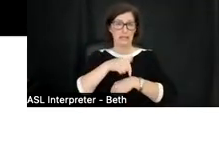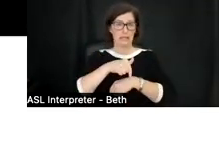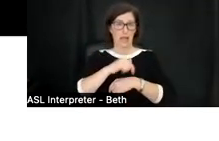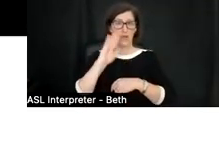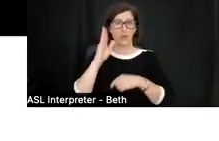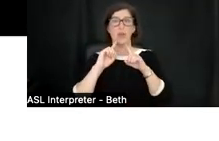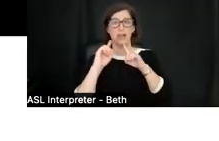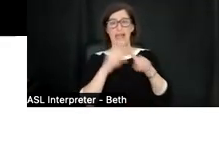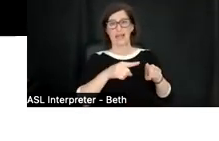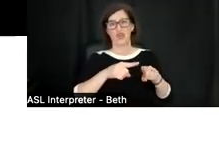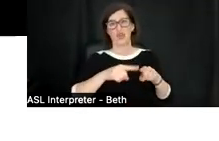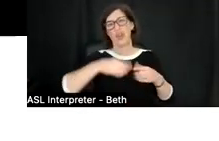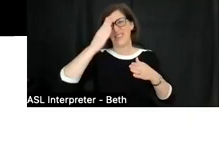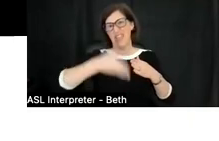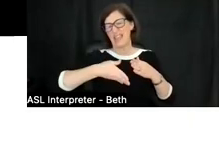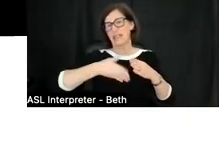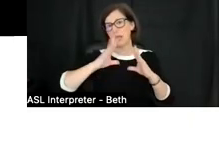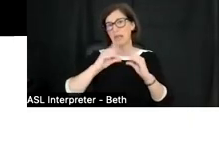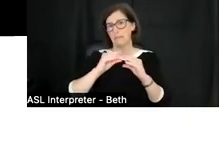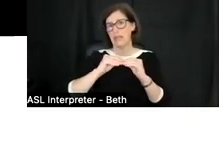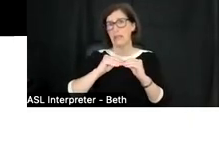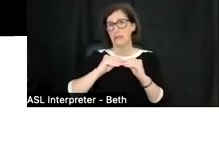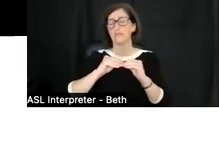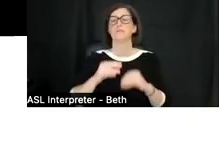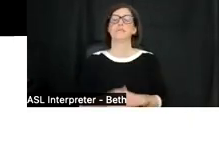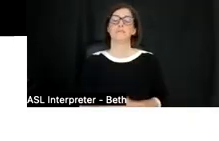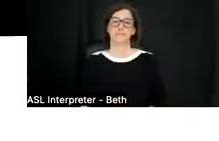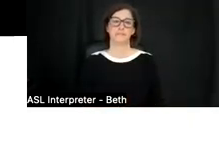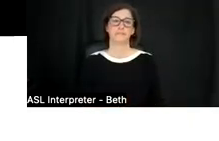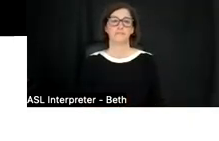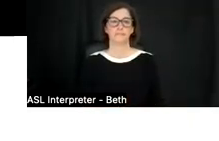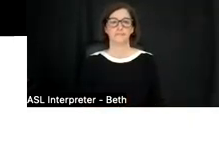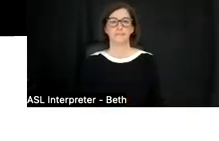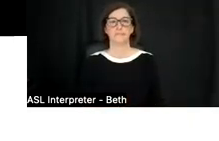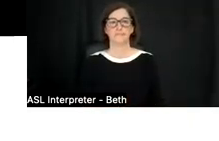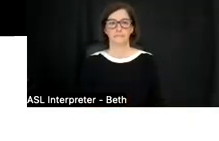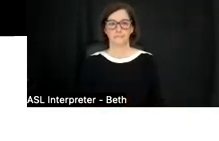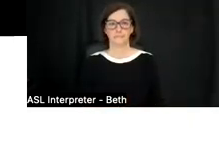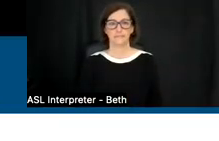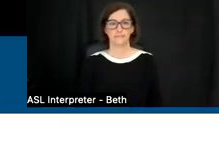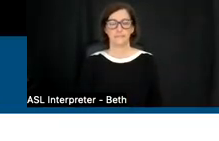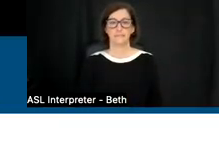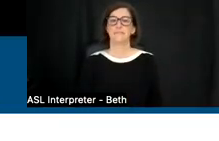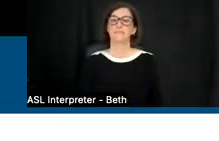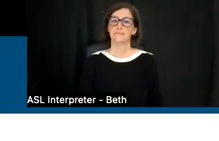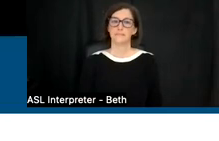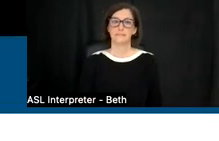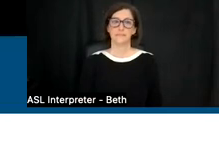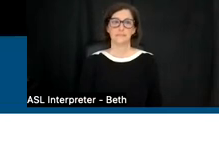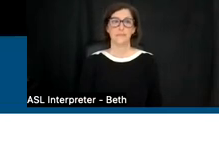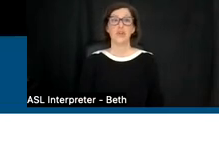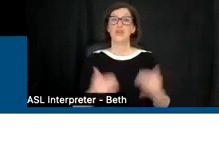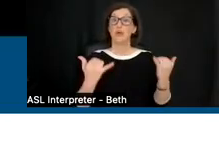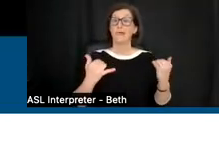them at the conclusion of the webinar during our Q&A session. So with that, I will hand it